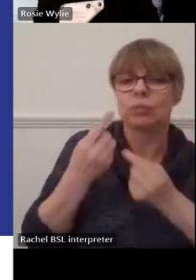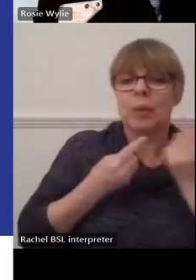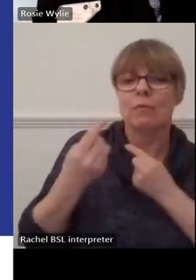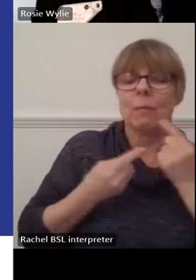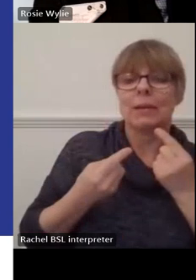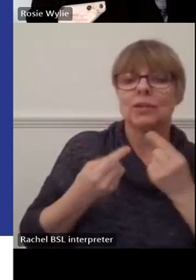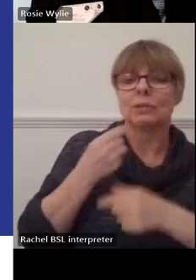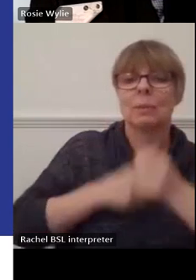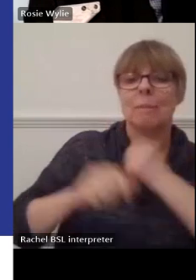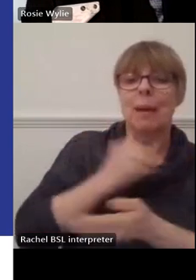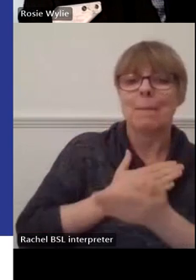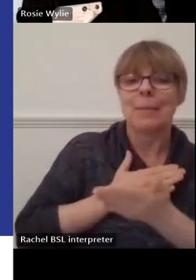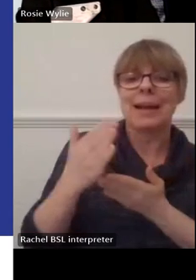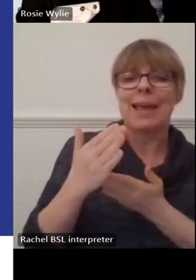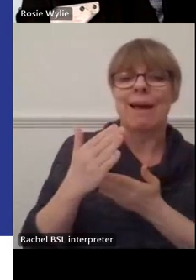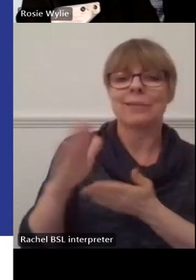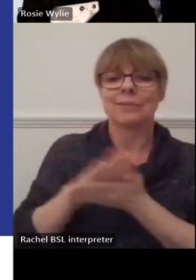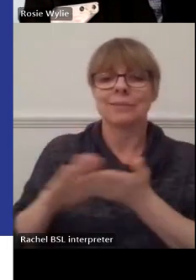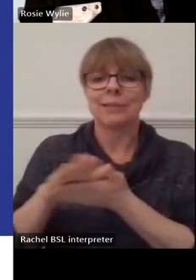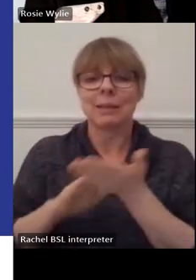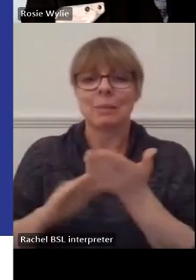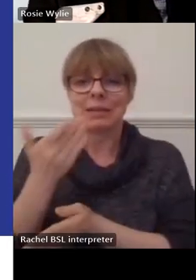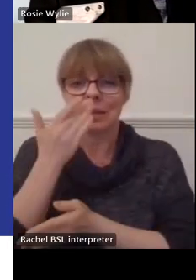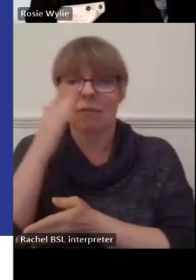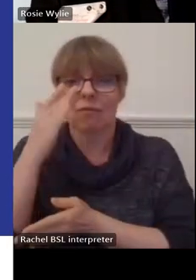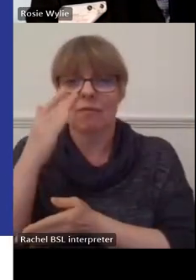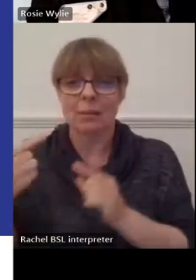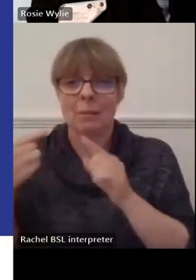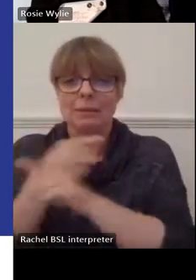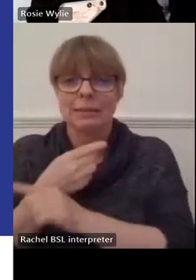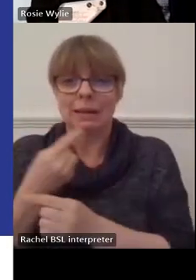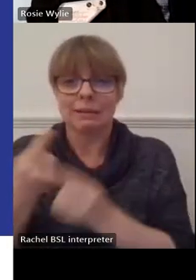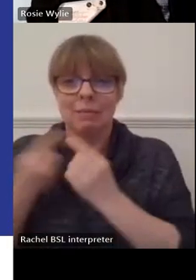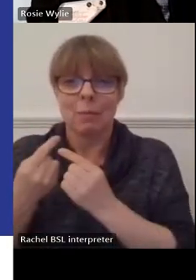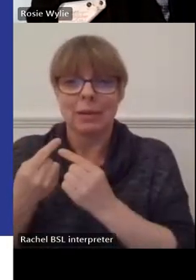anyone here is familiar with the African and Caribbean community,